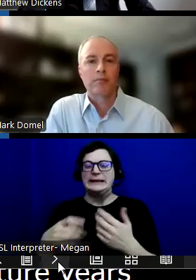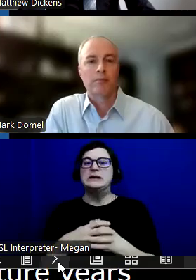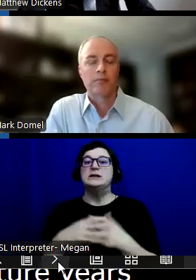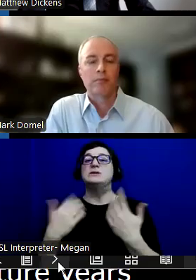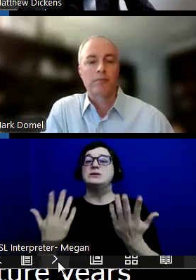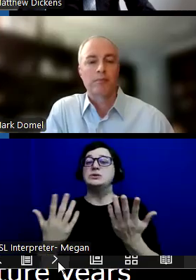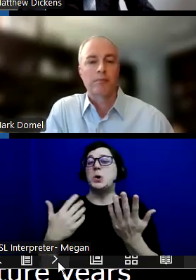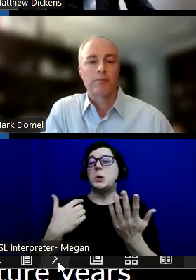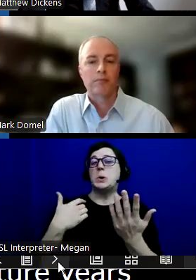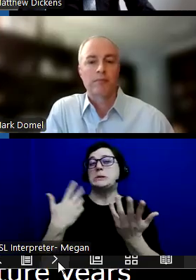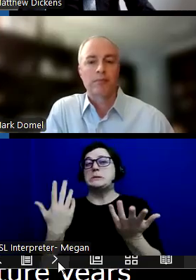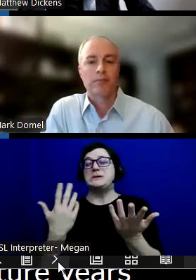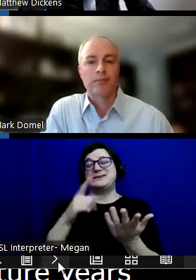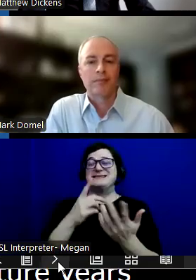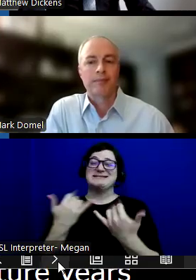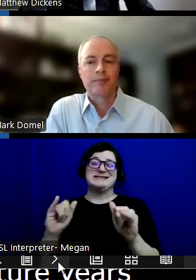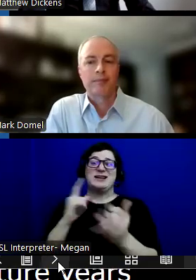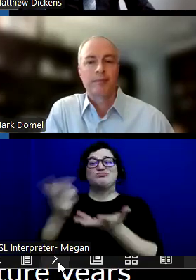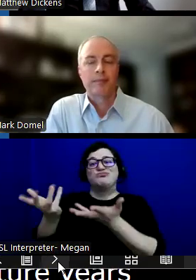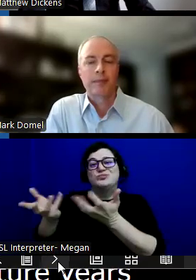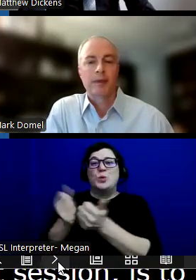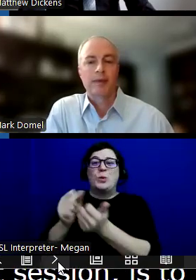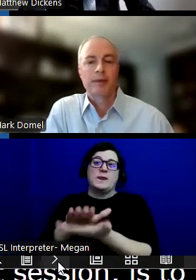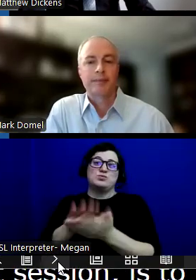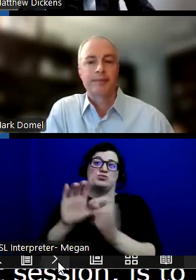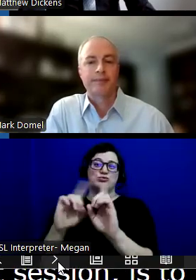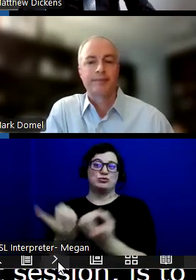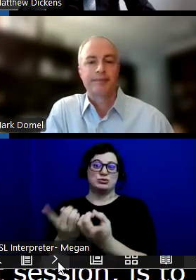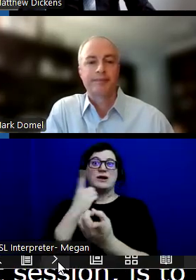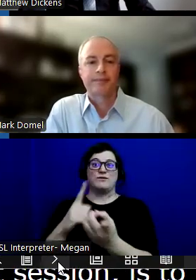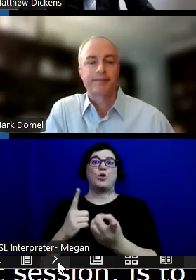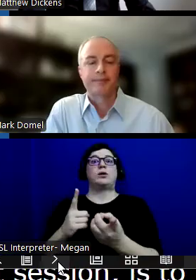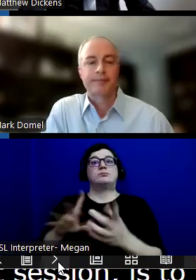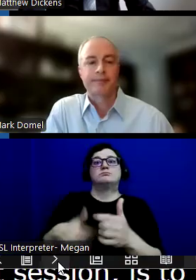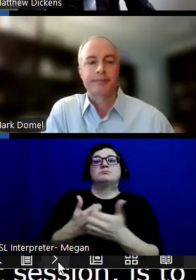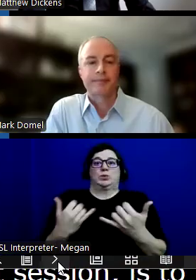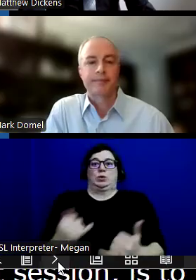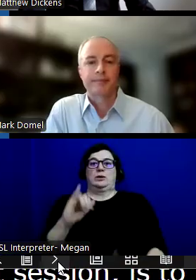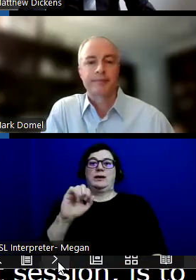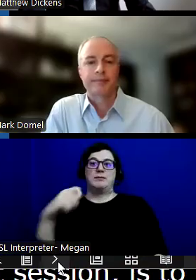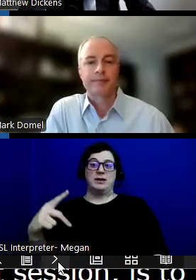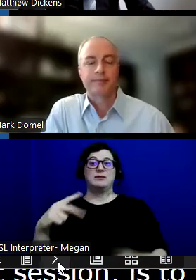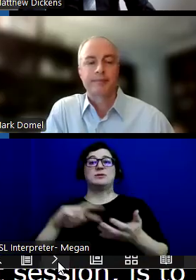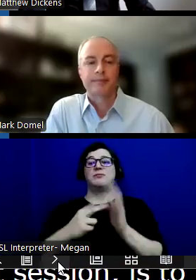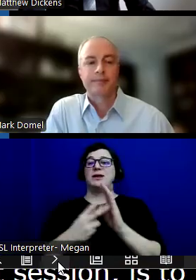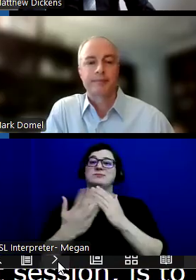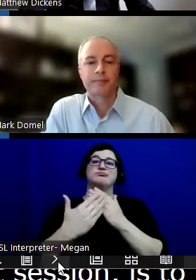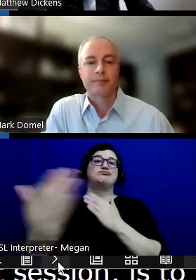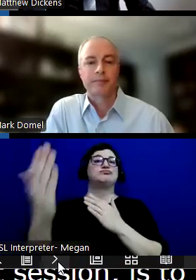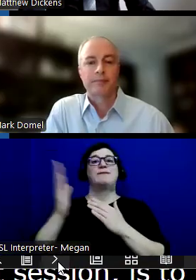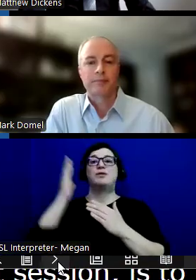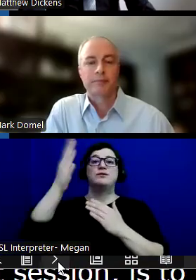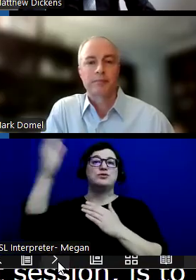say continue to work with your school district to get the IEP current so that in future years, we're able to fund you at the level needed.